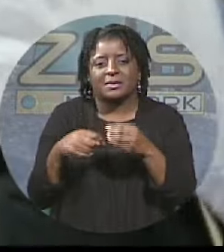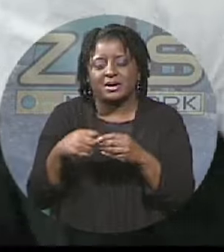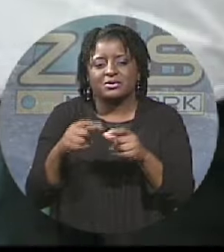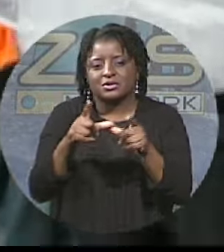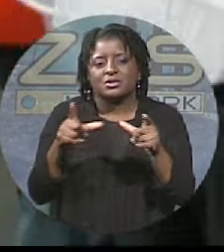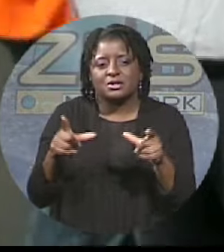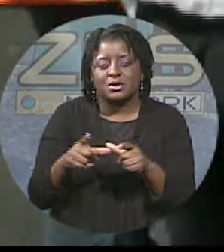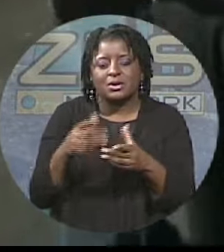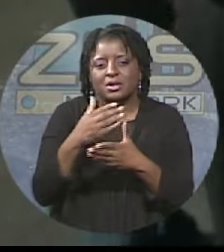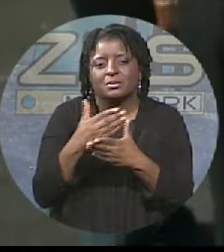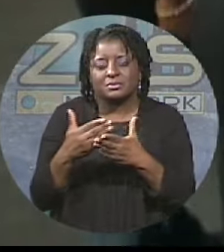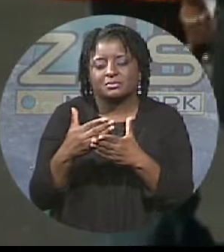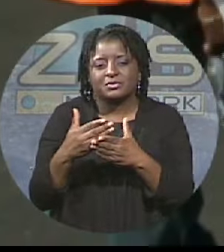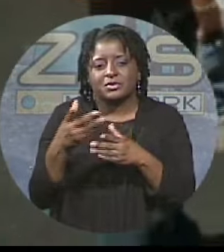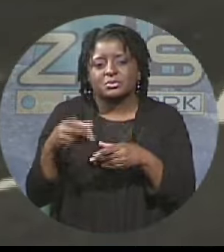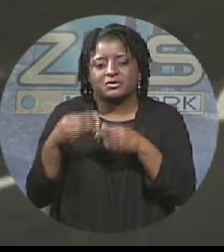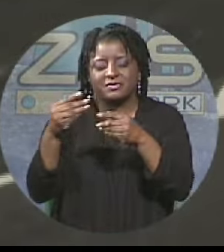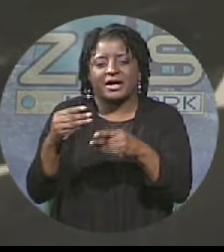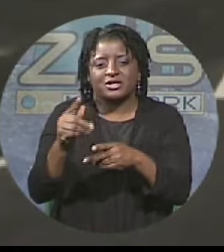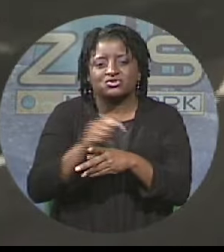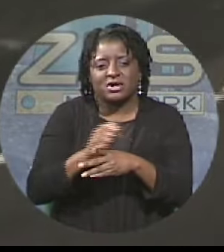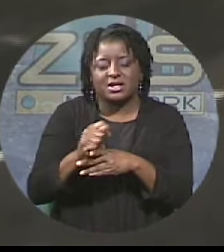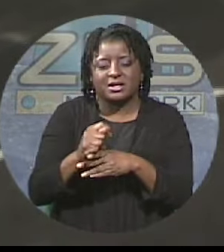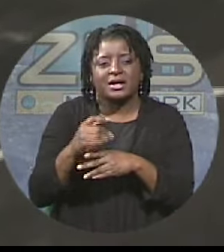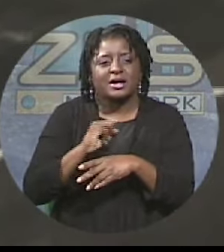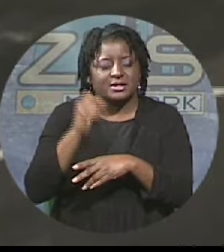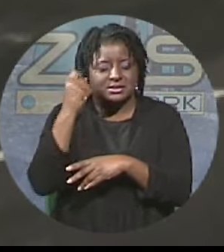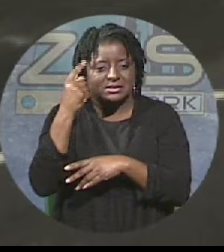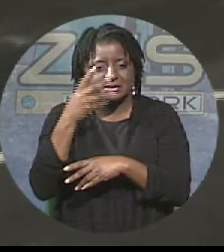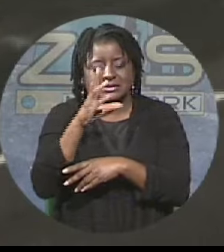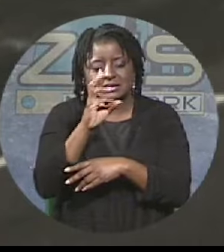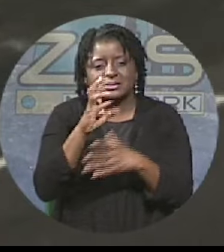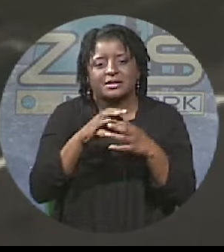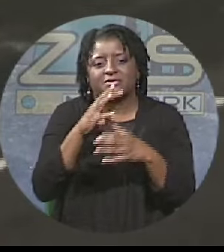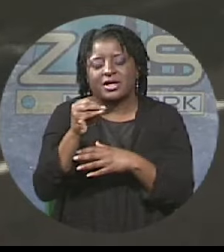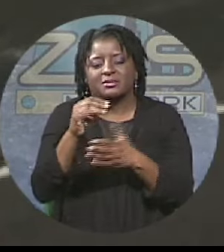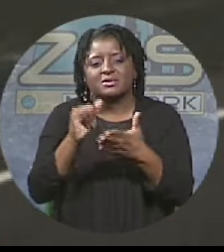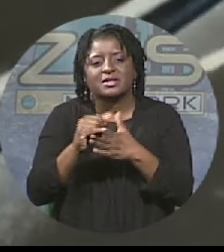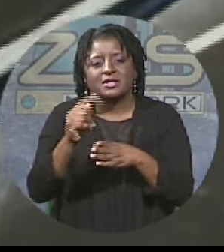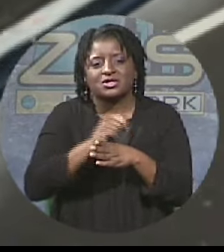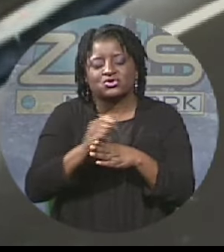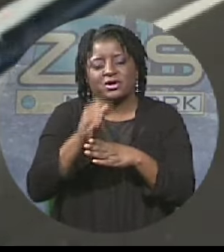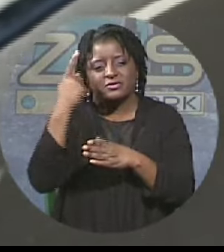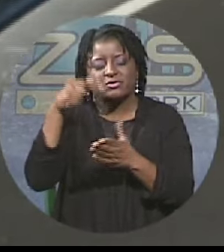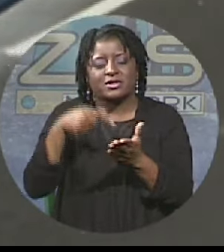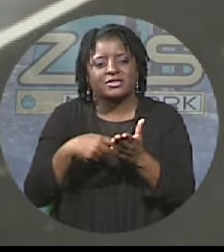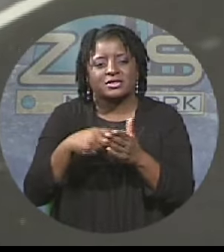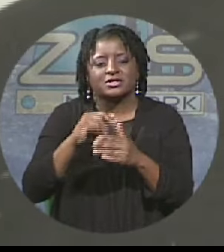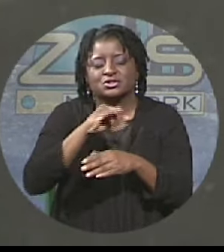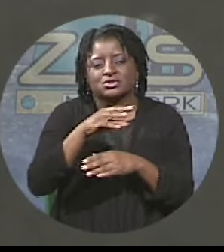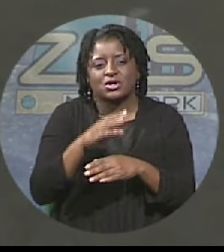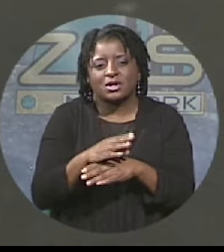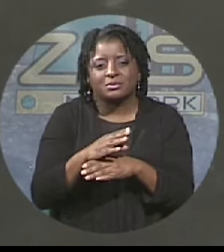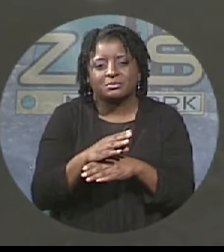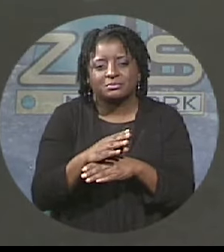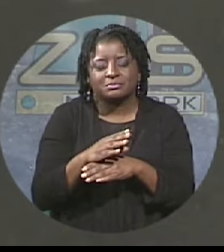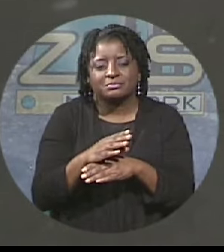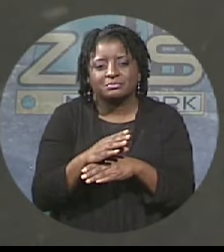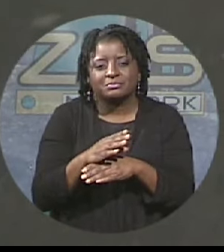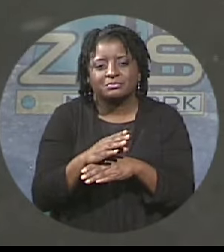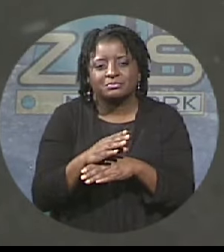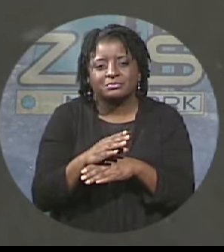understand that there's six of them that were actually trained for this job, so I'm very grateful to Bahamas Striping Company for that. Well, I welcome that. I really do welcome that, and